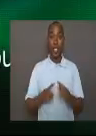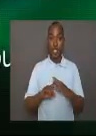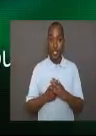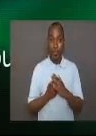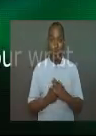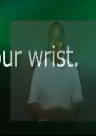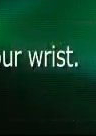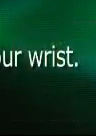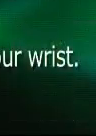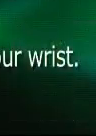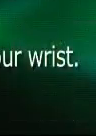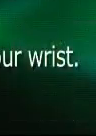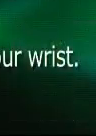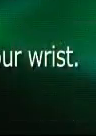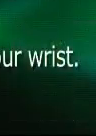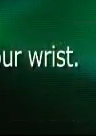Begin.